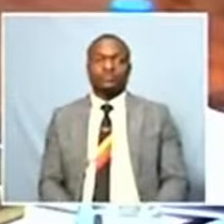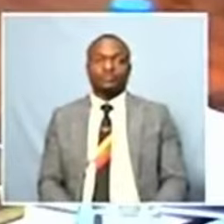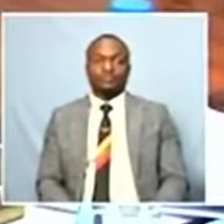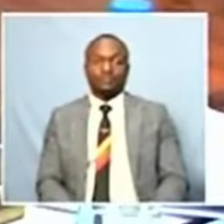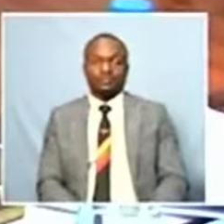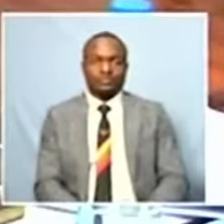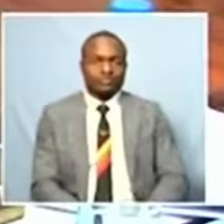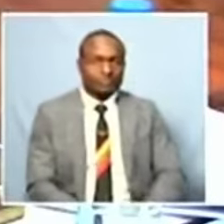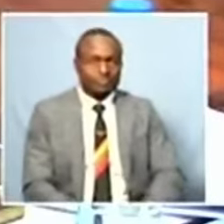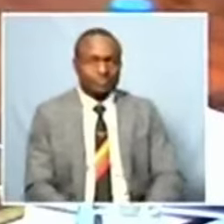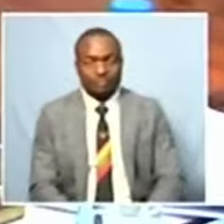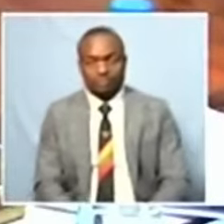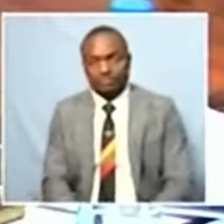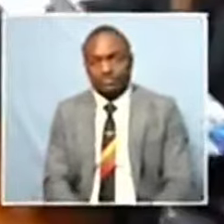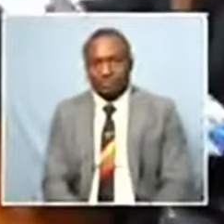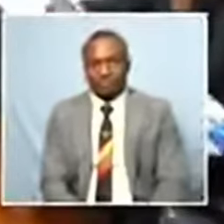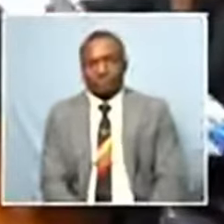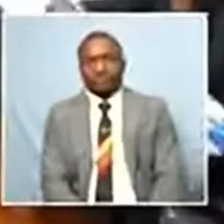Your mic.